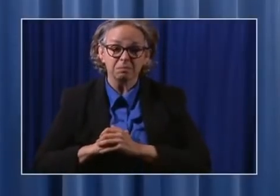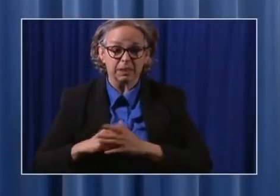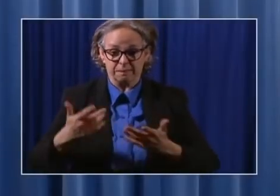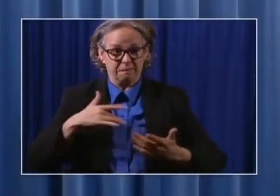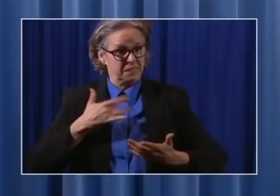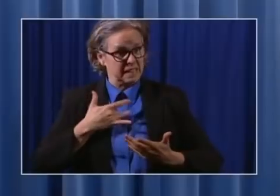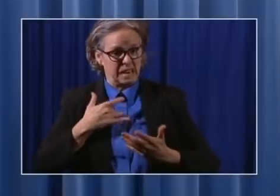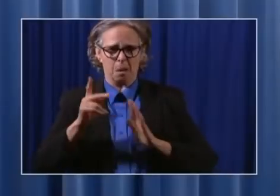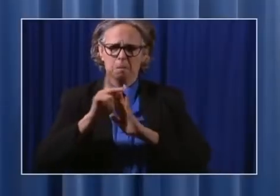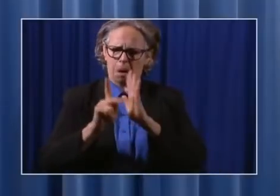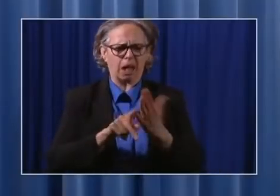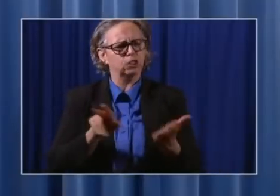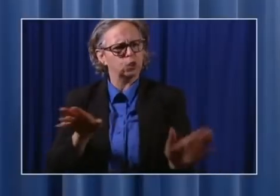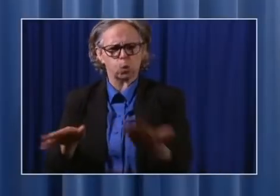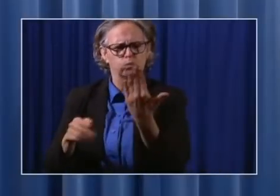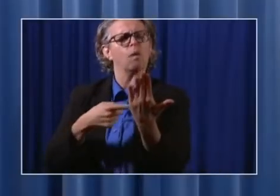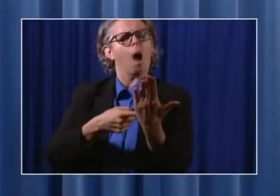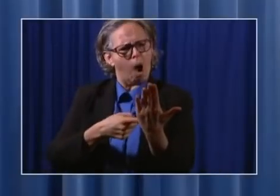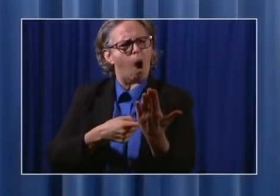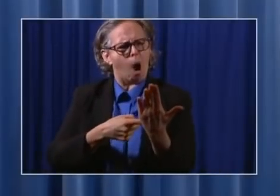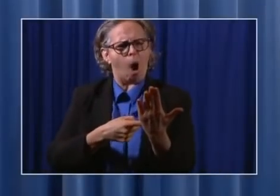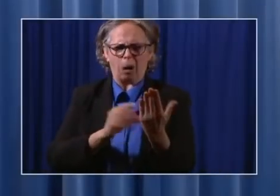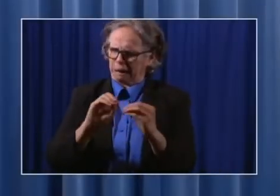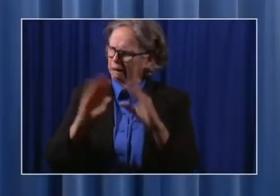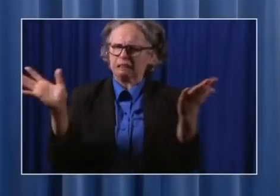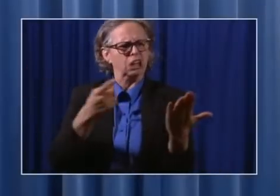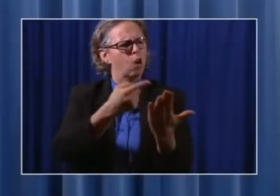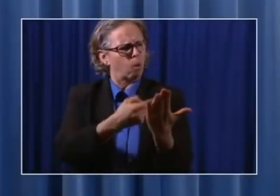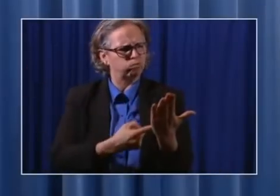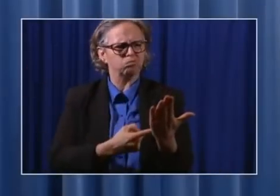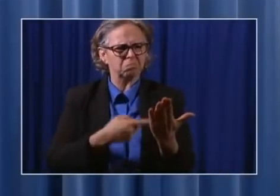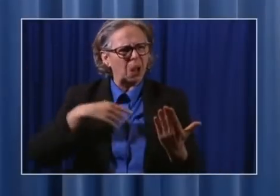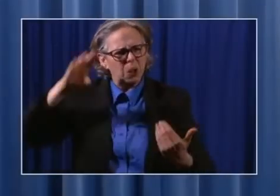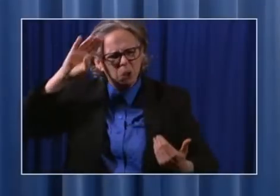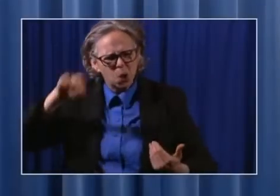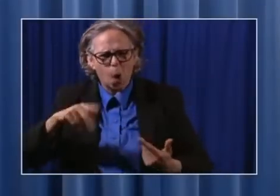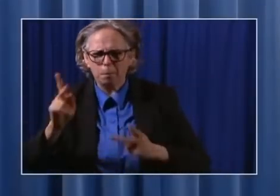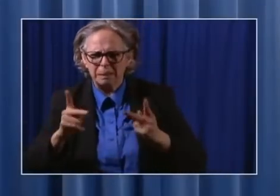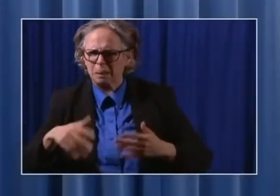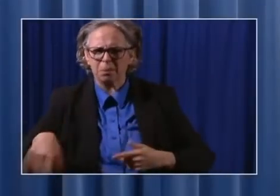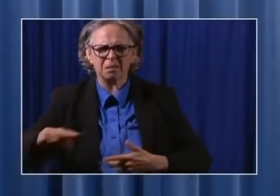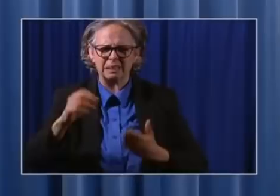know that reasonable people can certainly disagree about that.